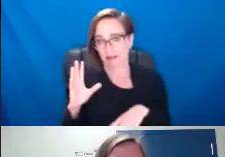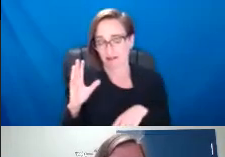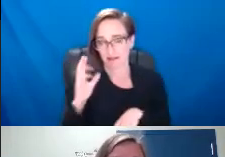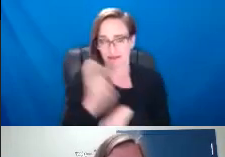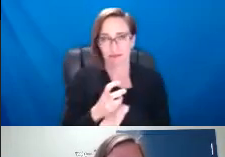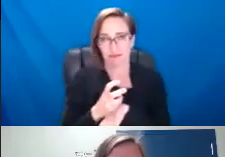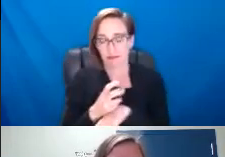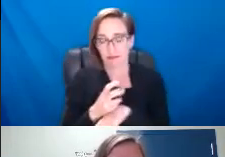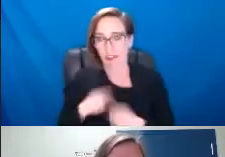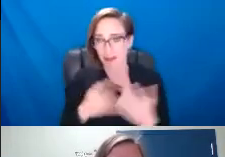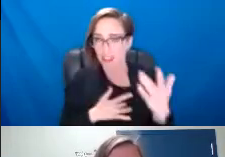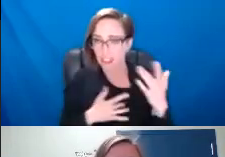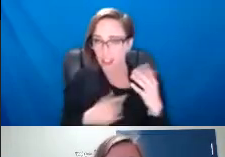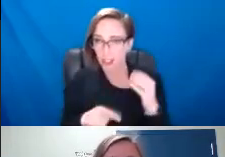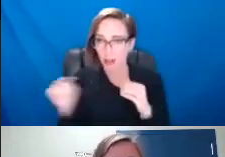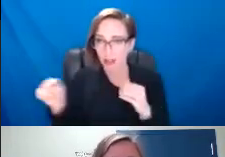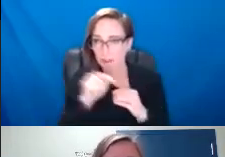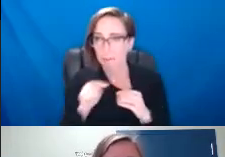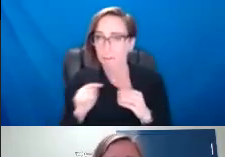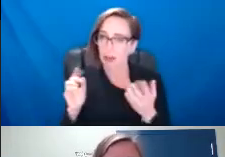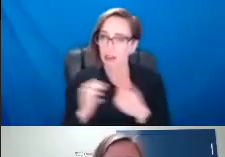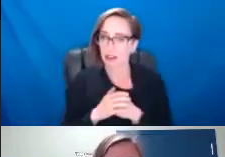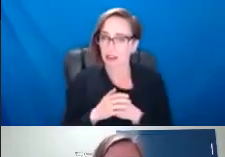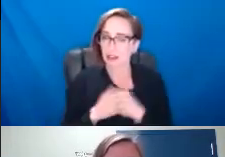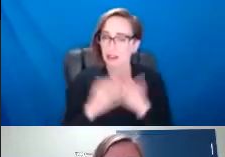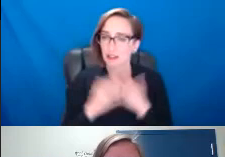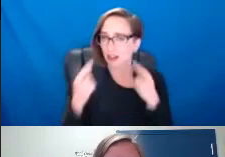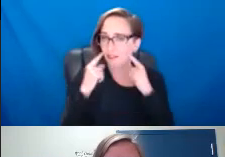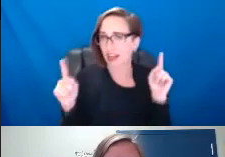about some of them, but we seem to be reaching out to most of them now.